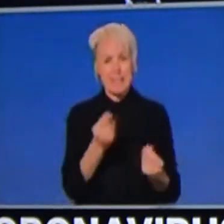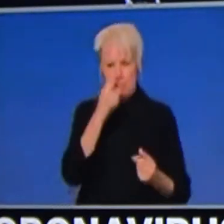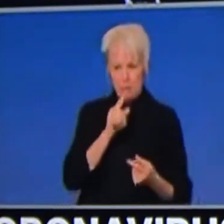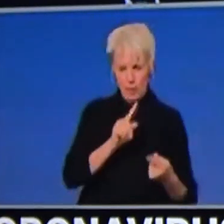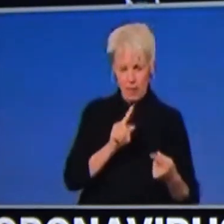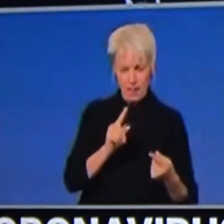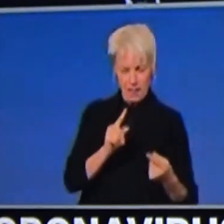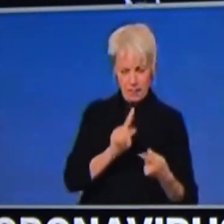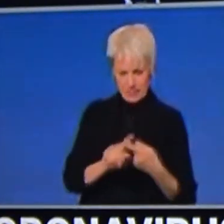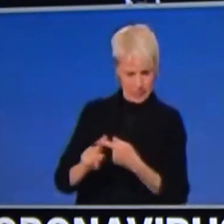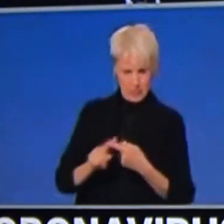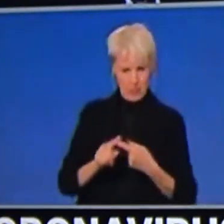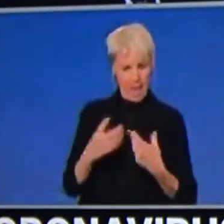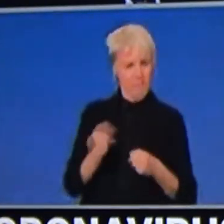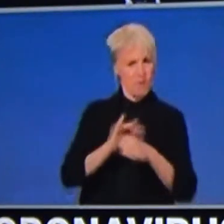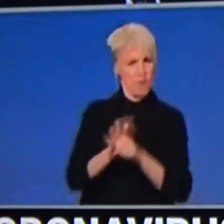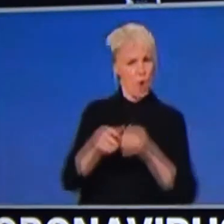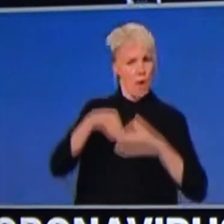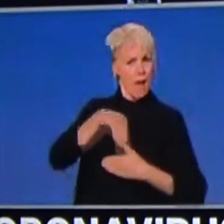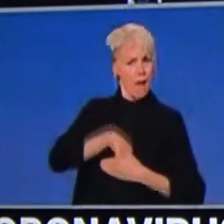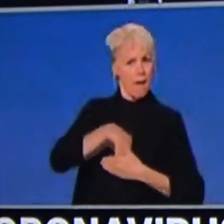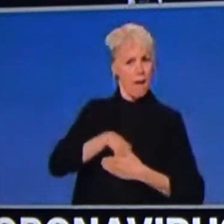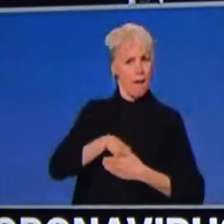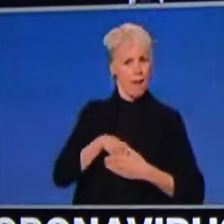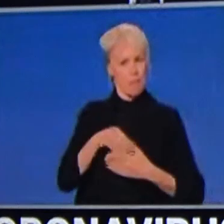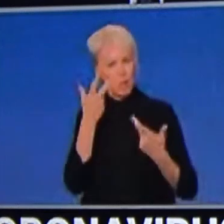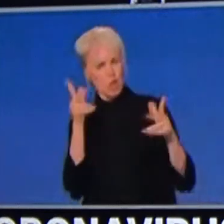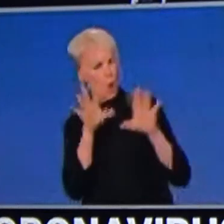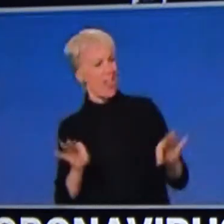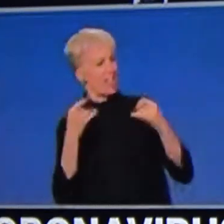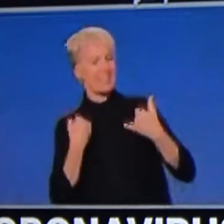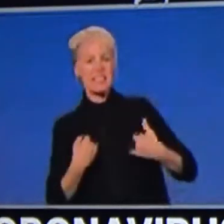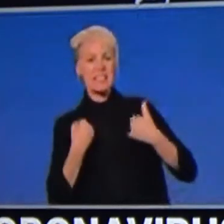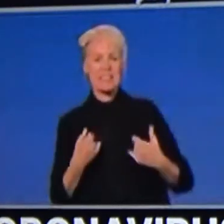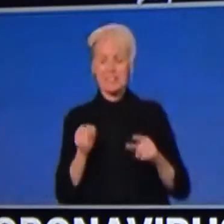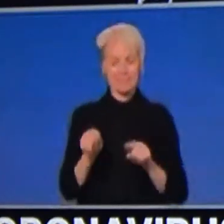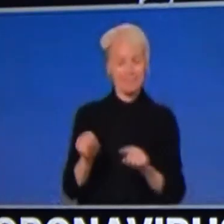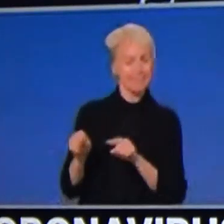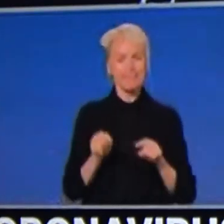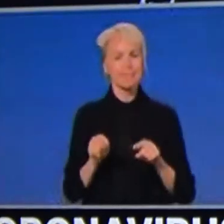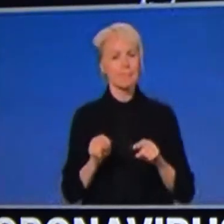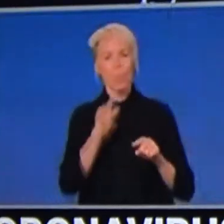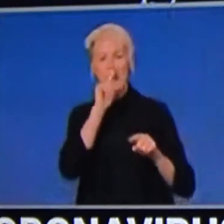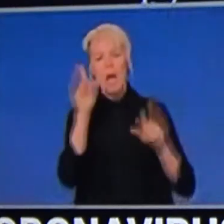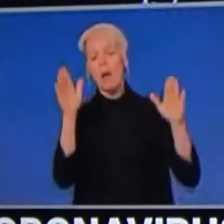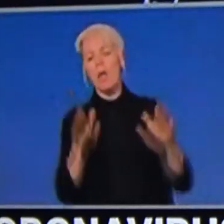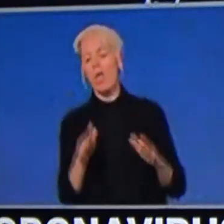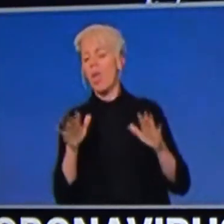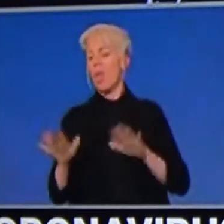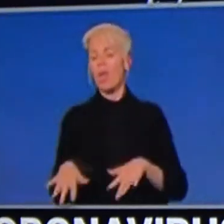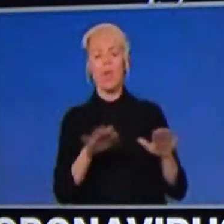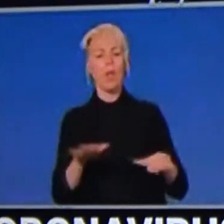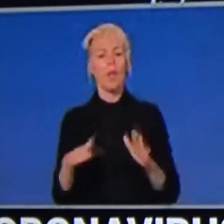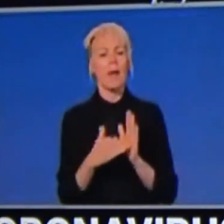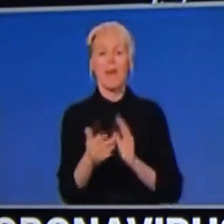cases circulating. You cannot relax your surveillance and control mechanisms just because you have for a period of time